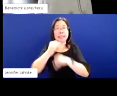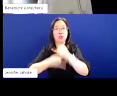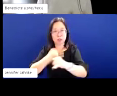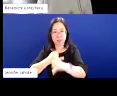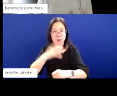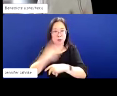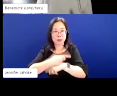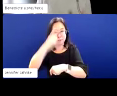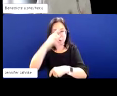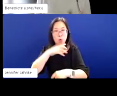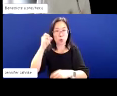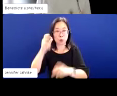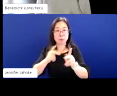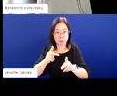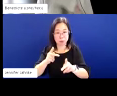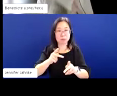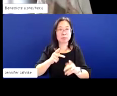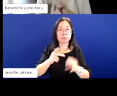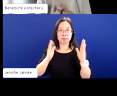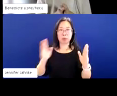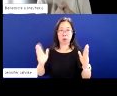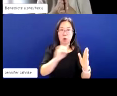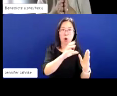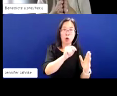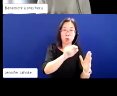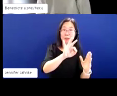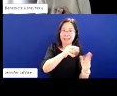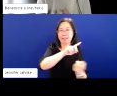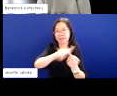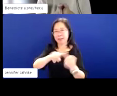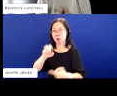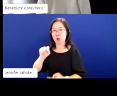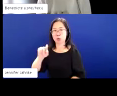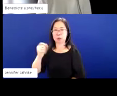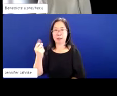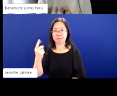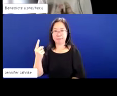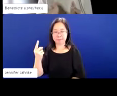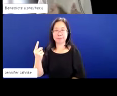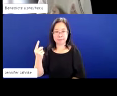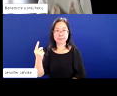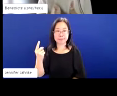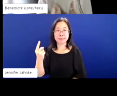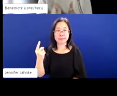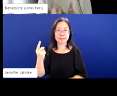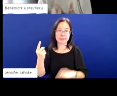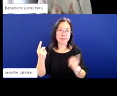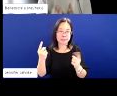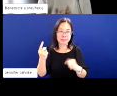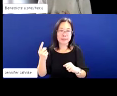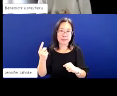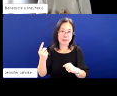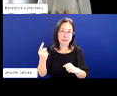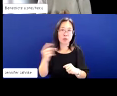until the October 11th. With, of course, the culmination on the 9th for Ageism Awareness Day. So CCA has